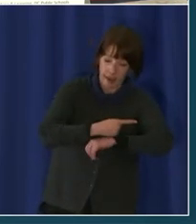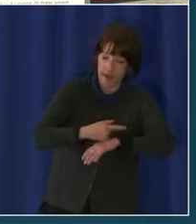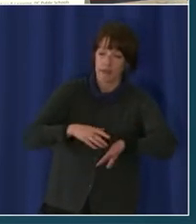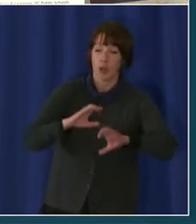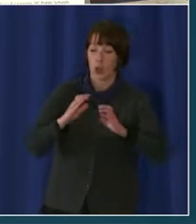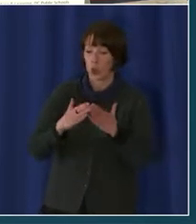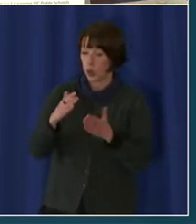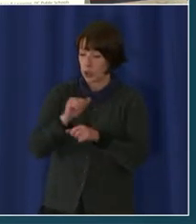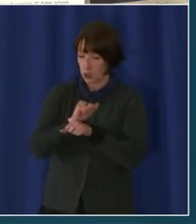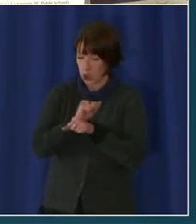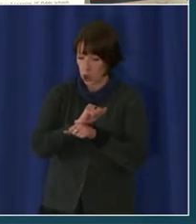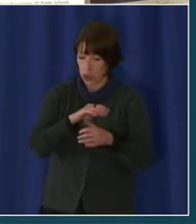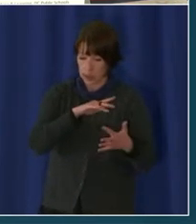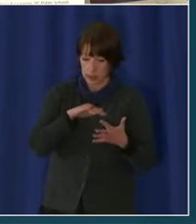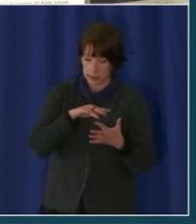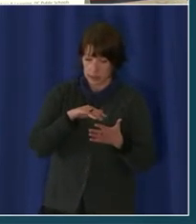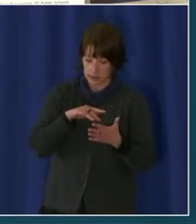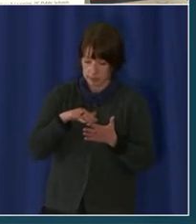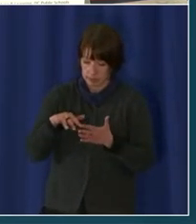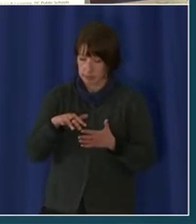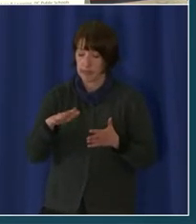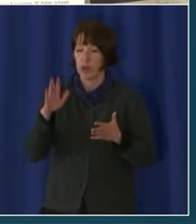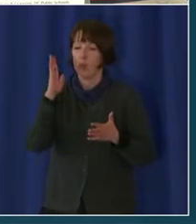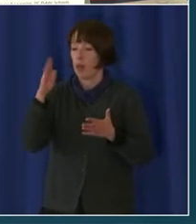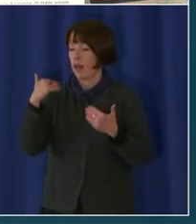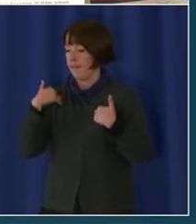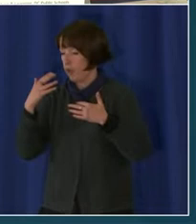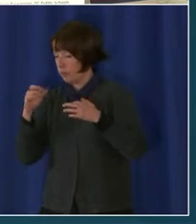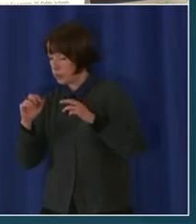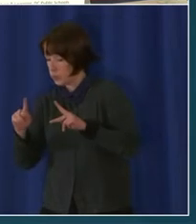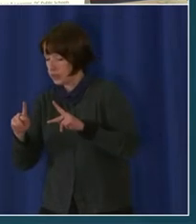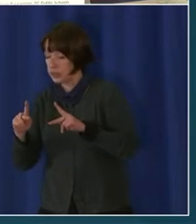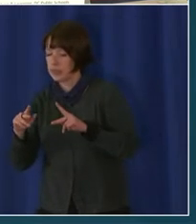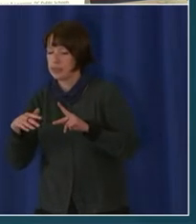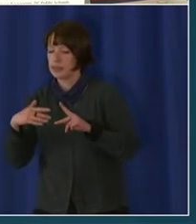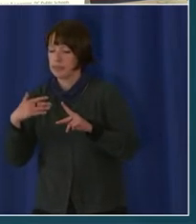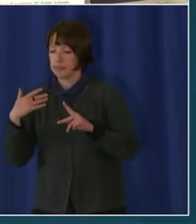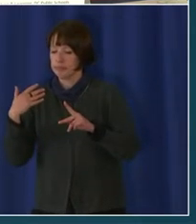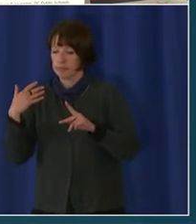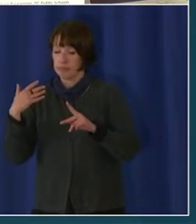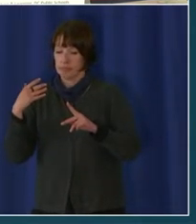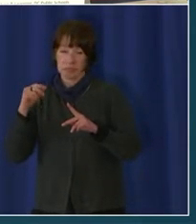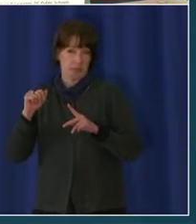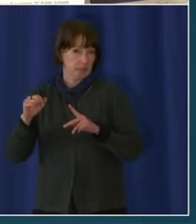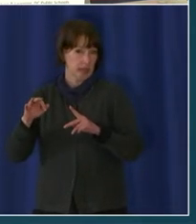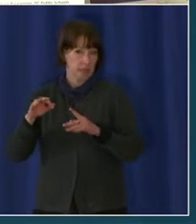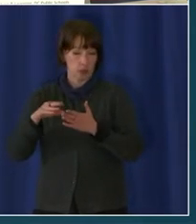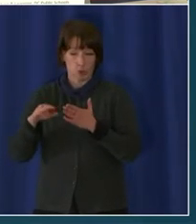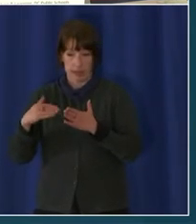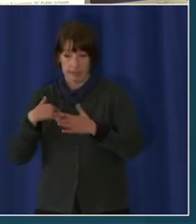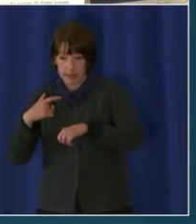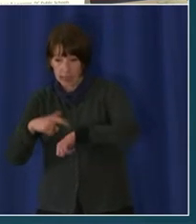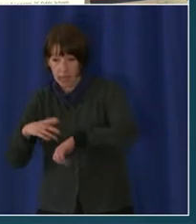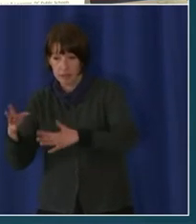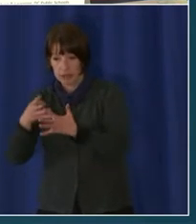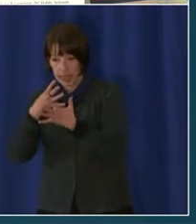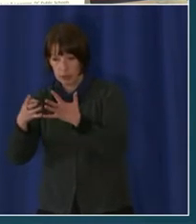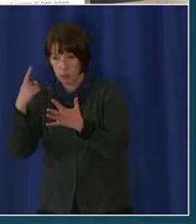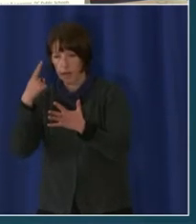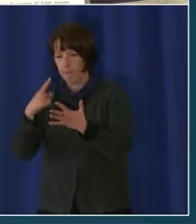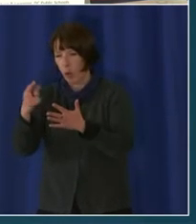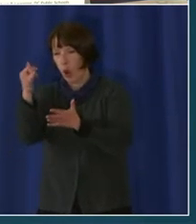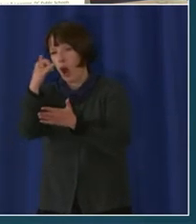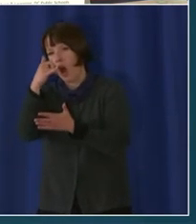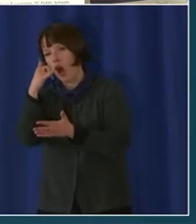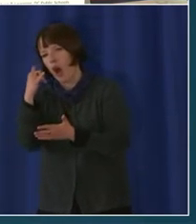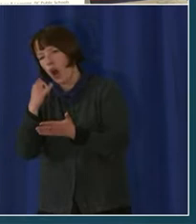their coursework that they do. There'll be opportunities if students have room in their summer school schedule for